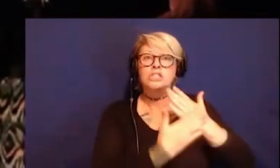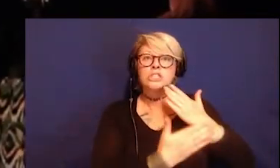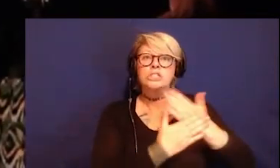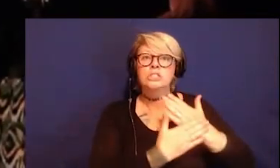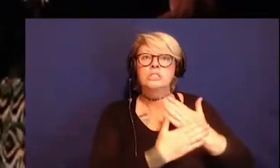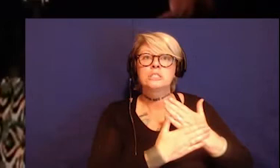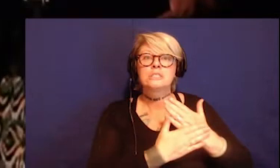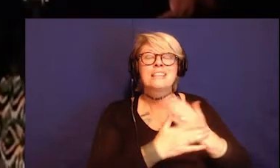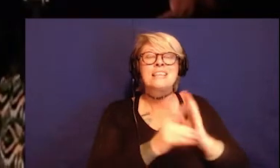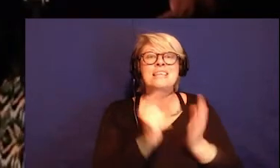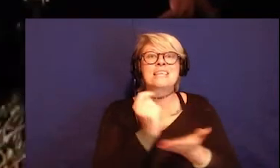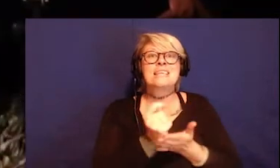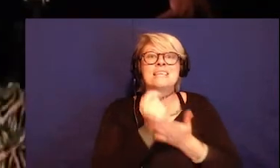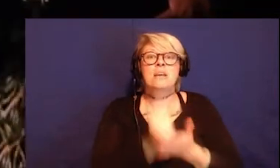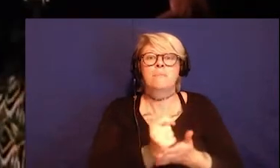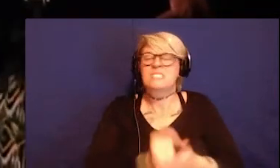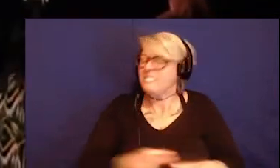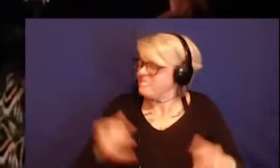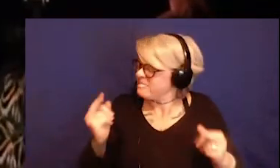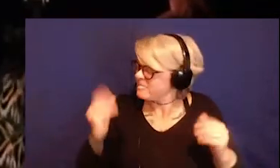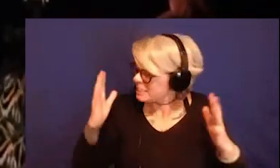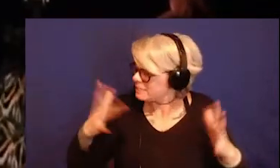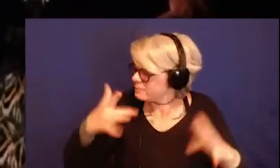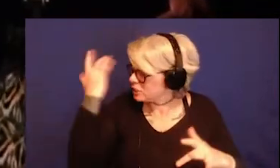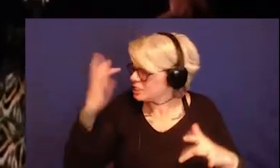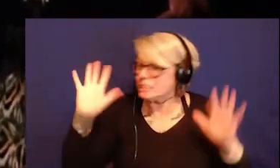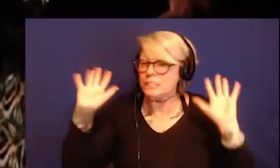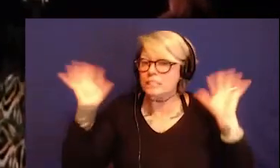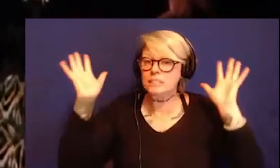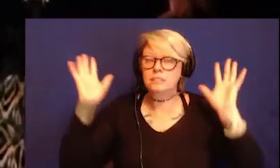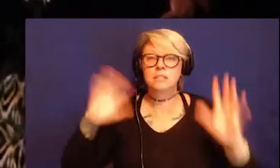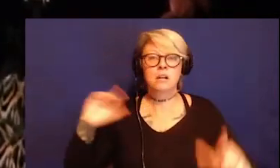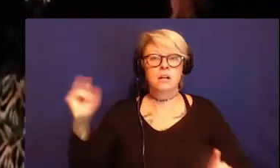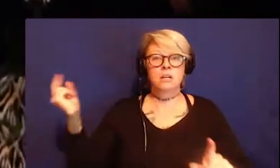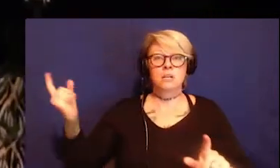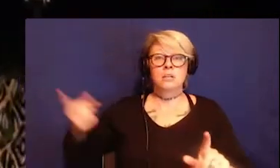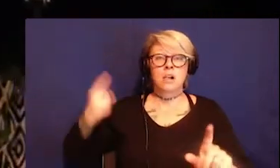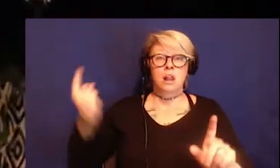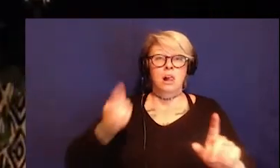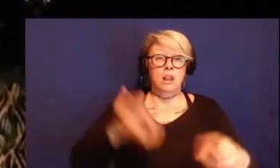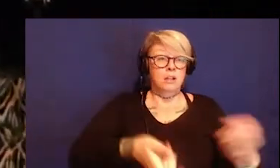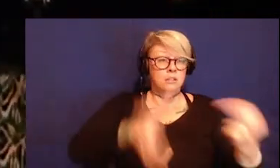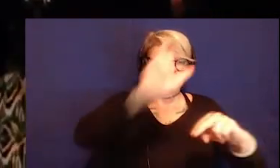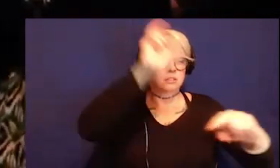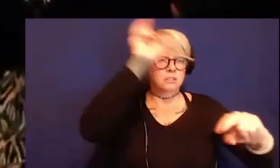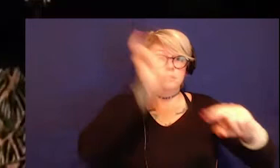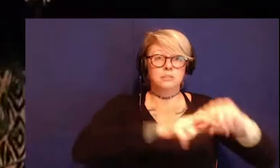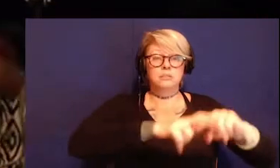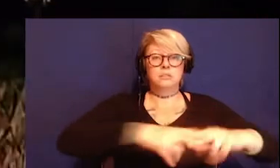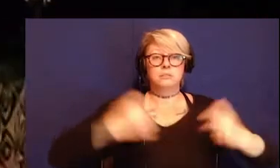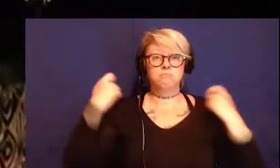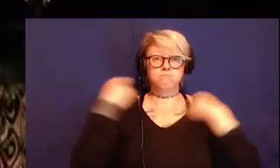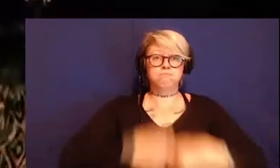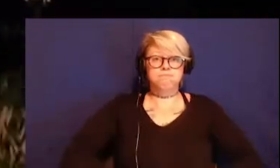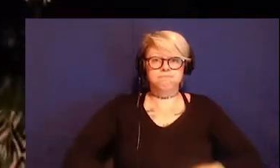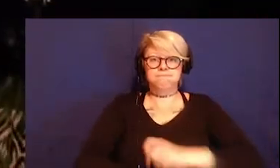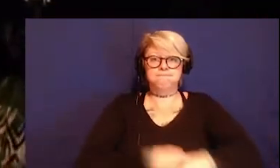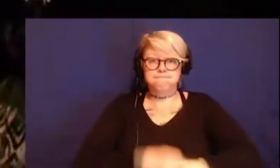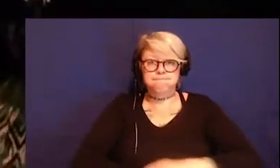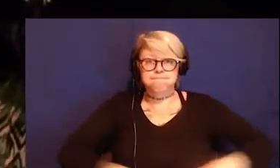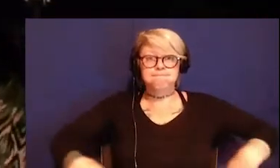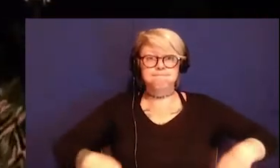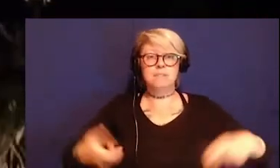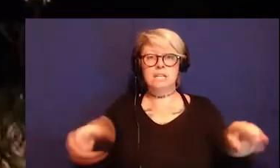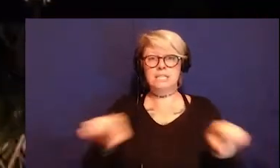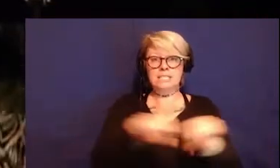says, therapist. Oh, fuck, I forgot, of course. She rushes out of bed and puts on her slippers and her bathrobe. She gets to her